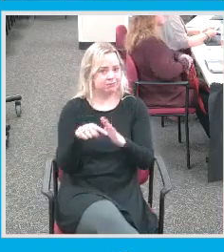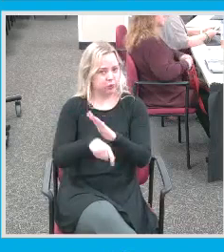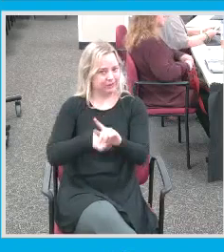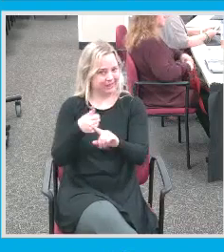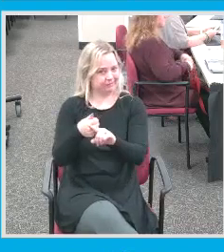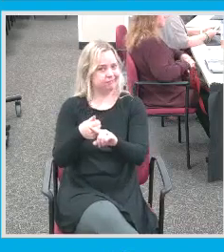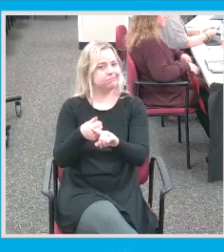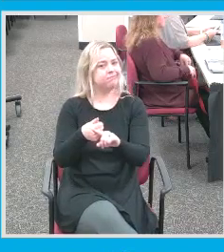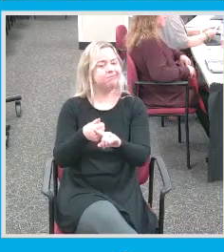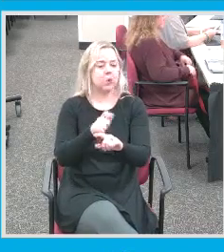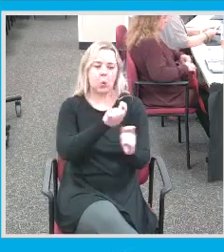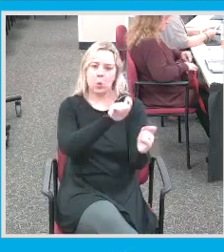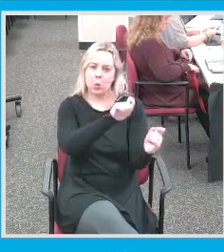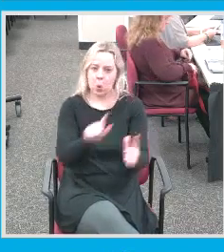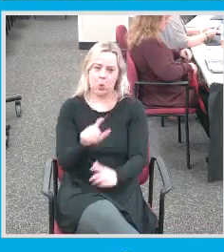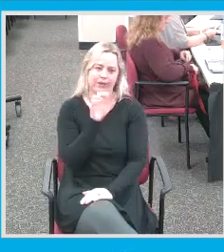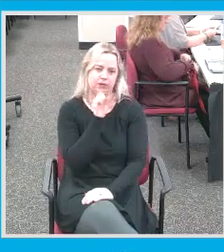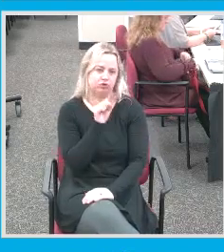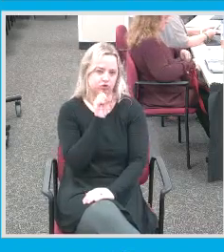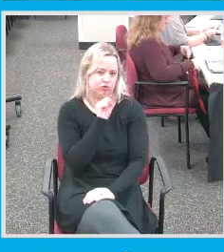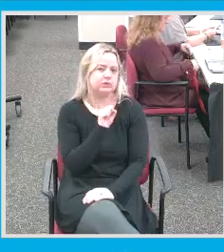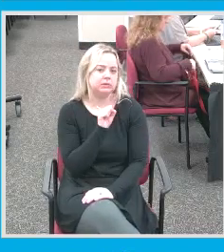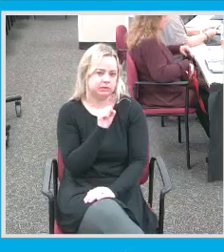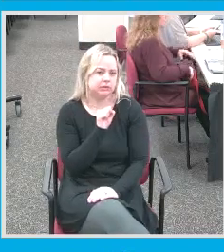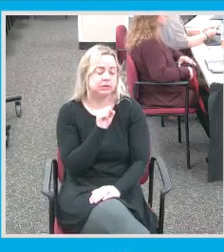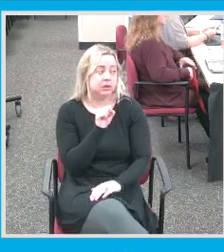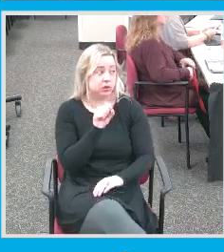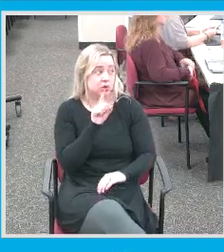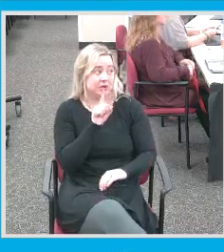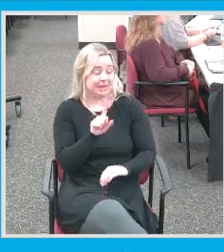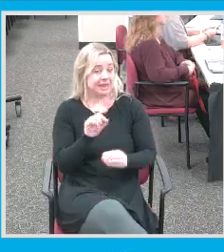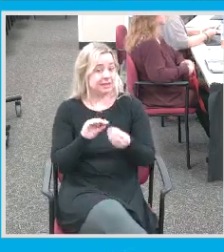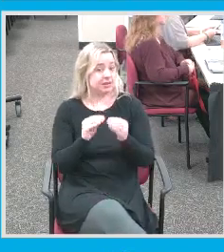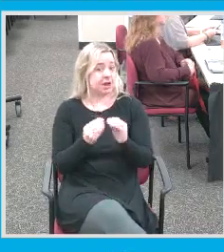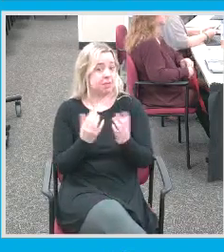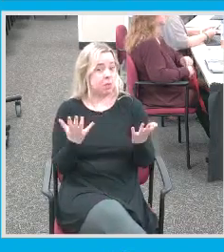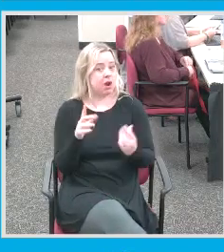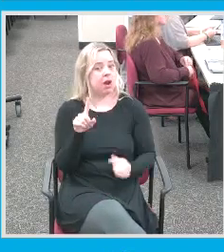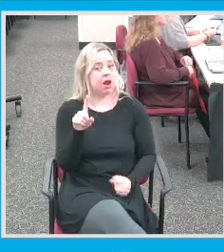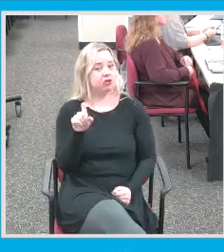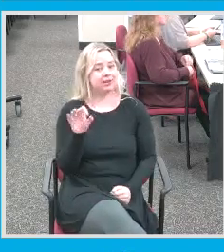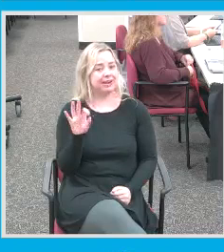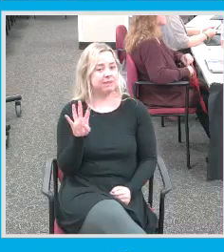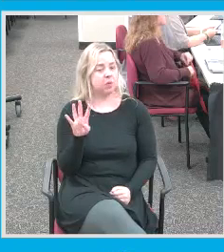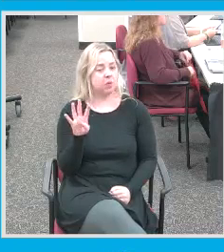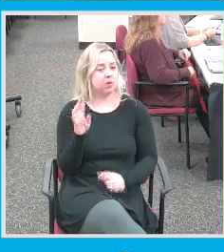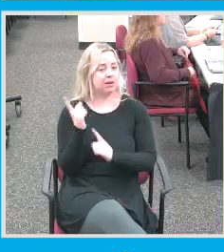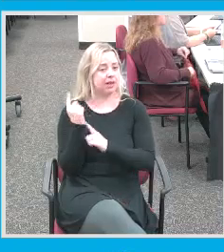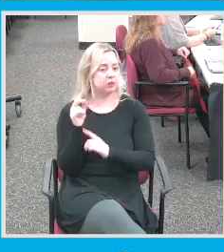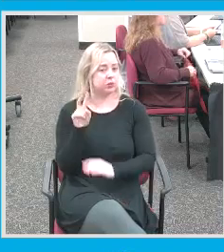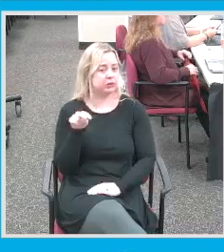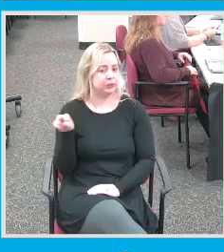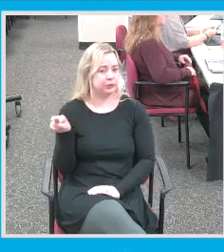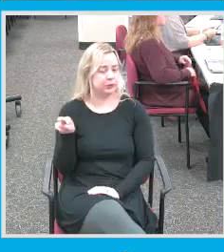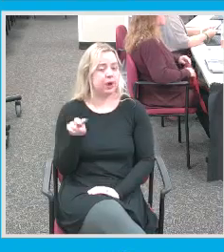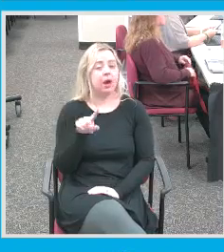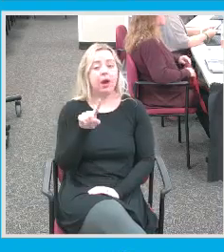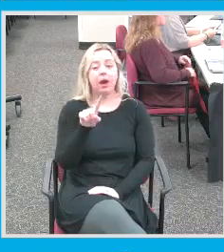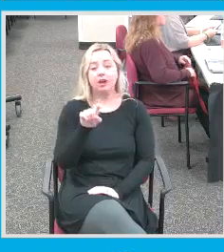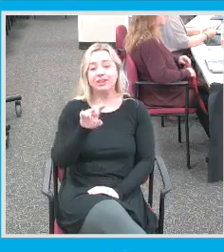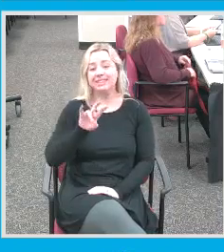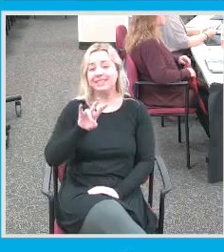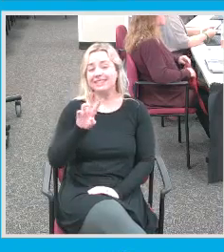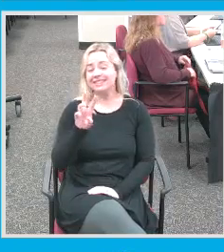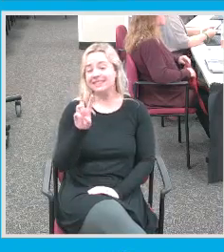in all age ranges. This had been, the number was 194 in 2022. We had